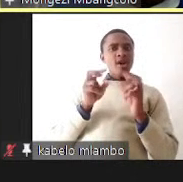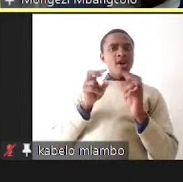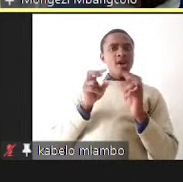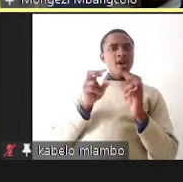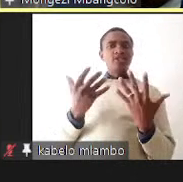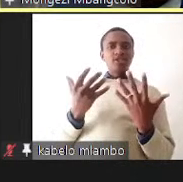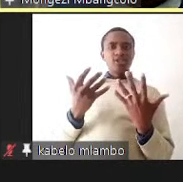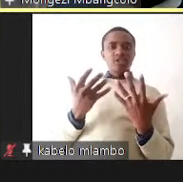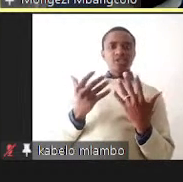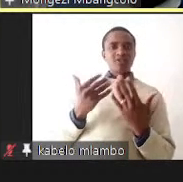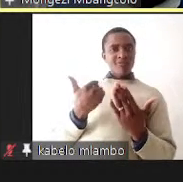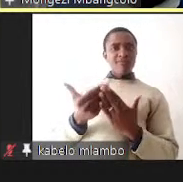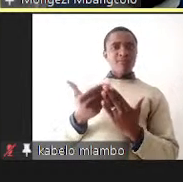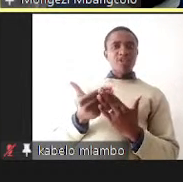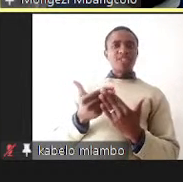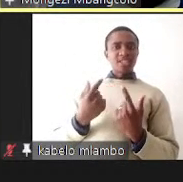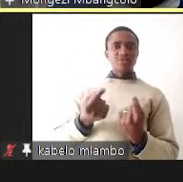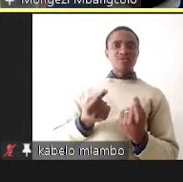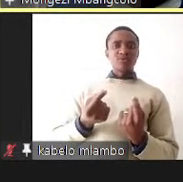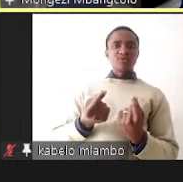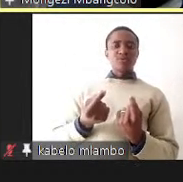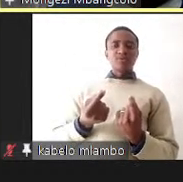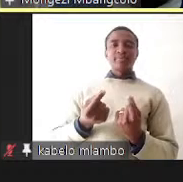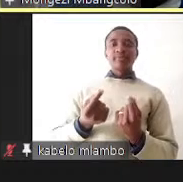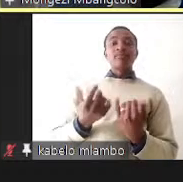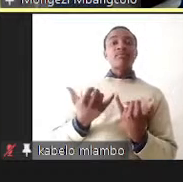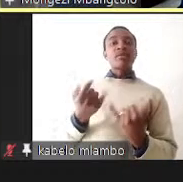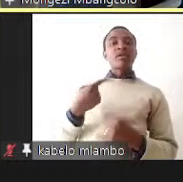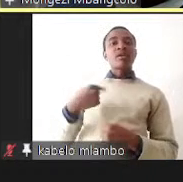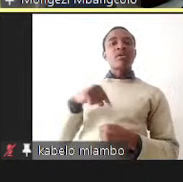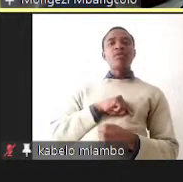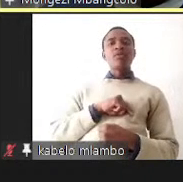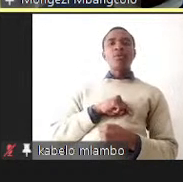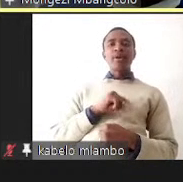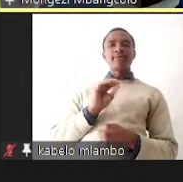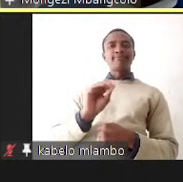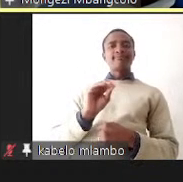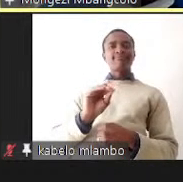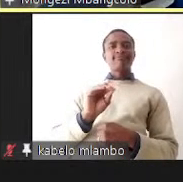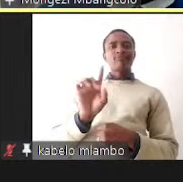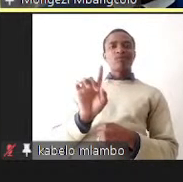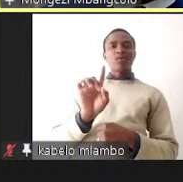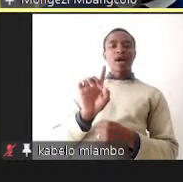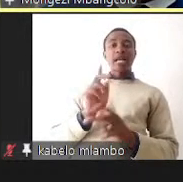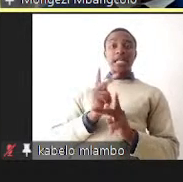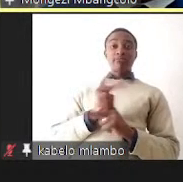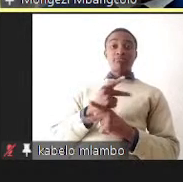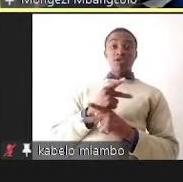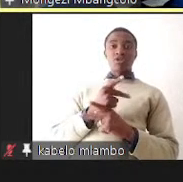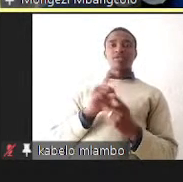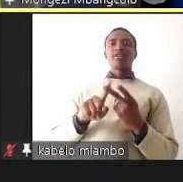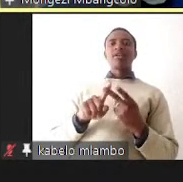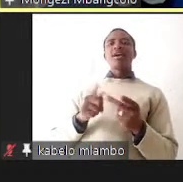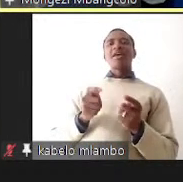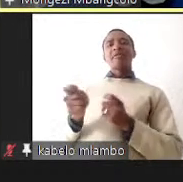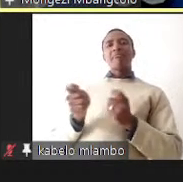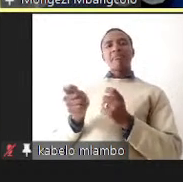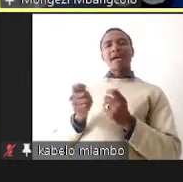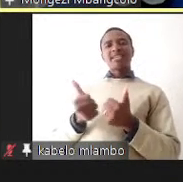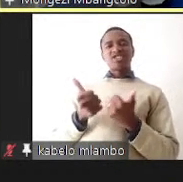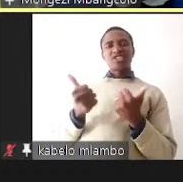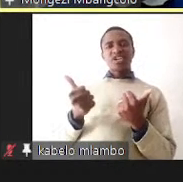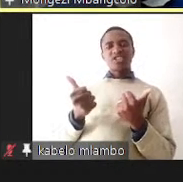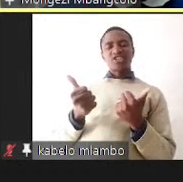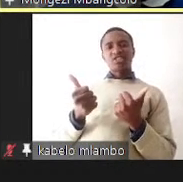this potential. So what we have there is that production and marketing challenges are